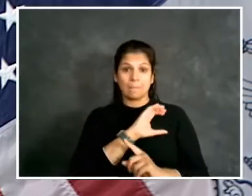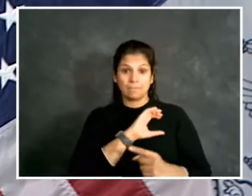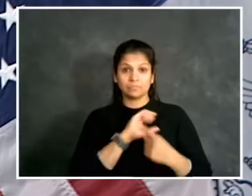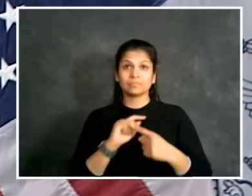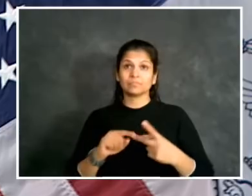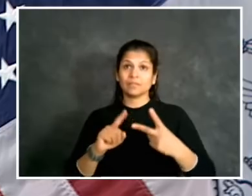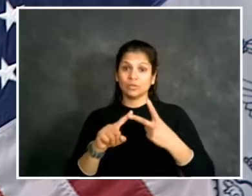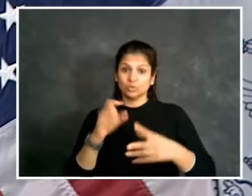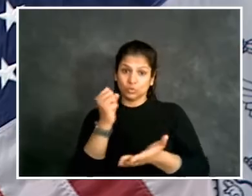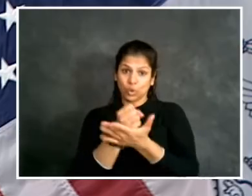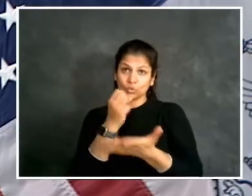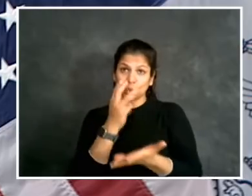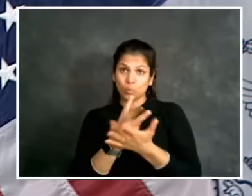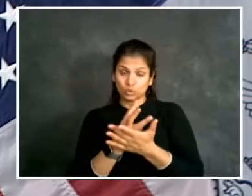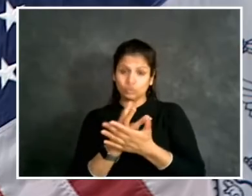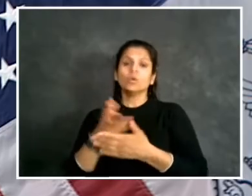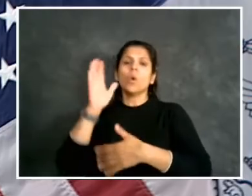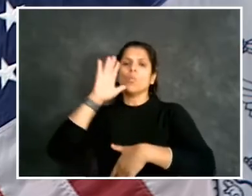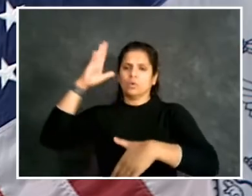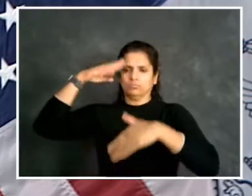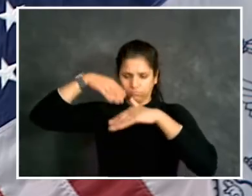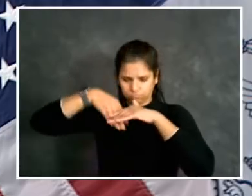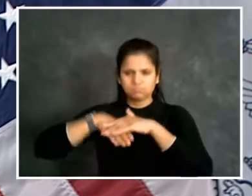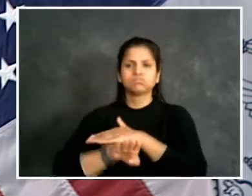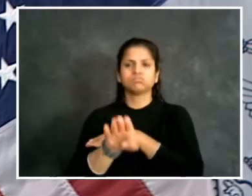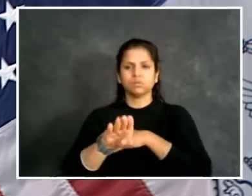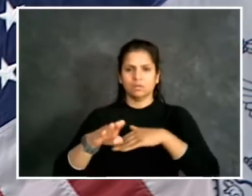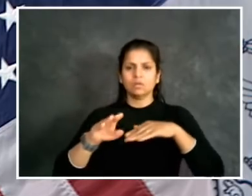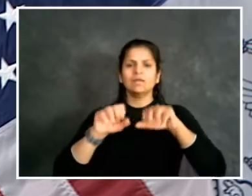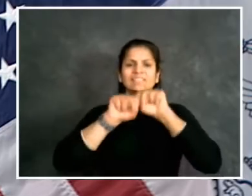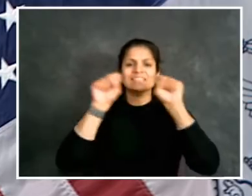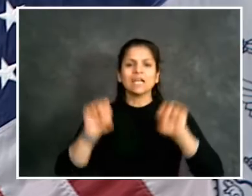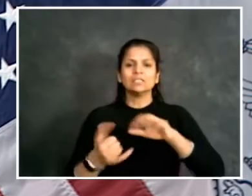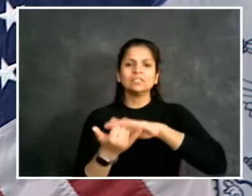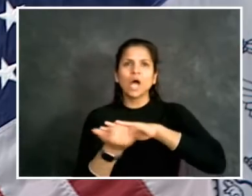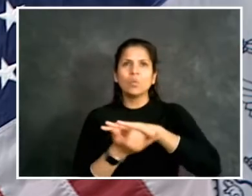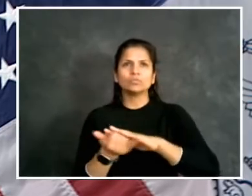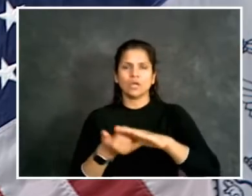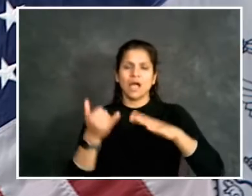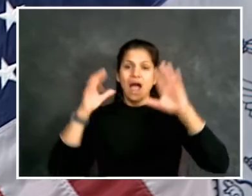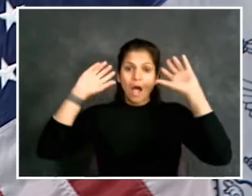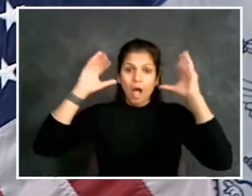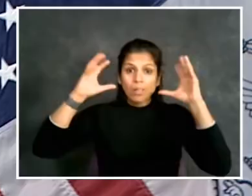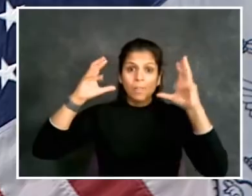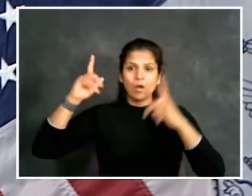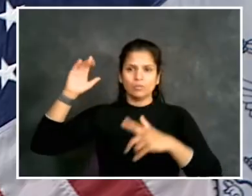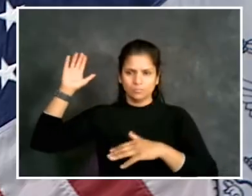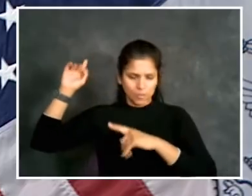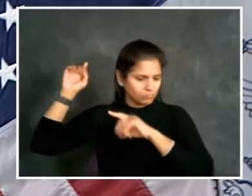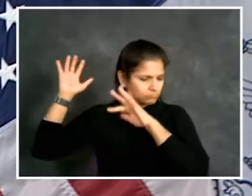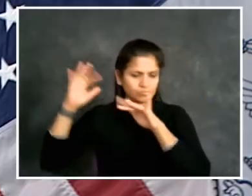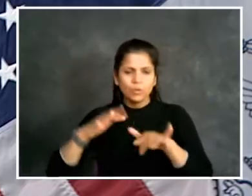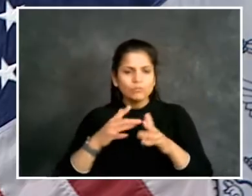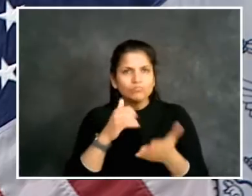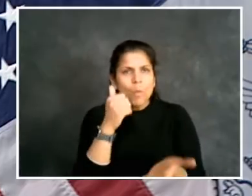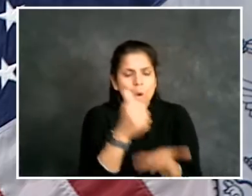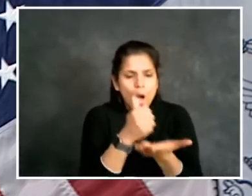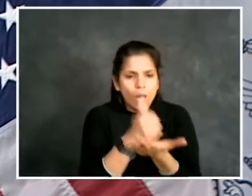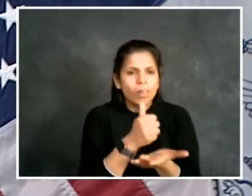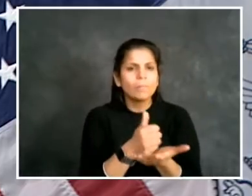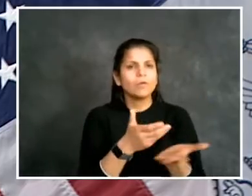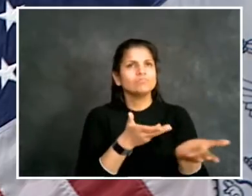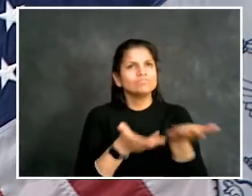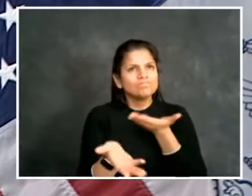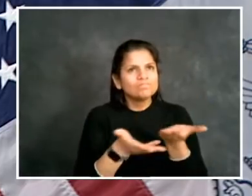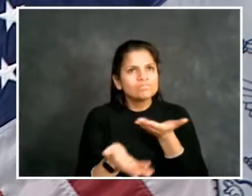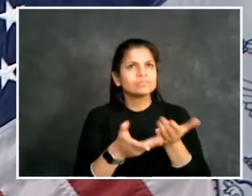folks who are there and just use every tool we have to convince them to come into a safe haven and stay in and not go back to the street. More cleaning is